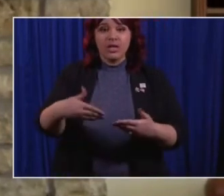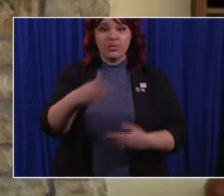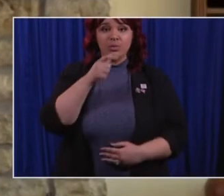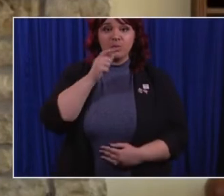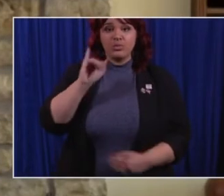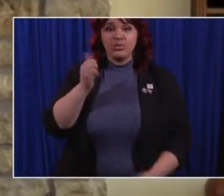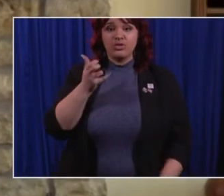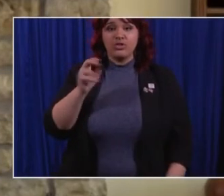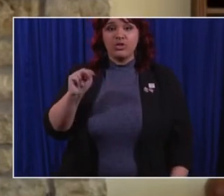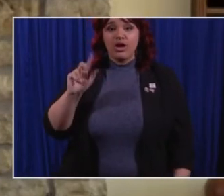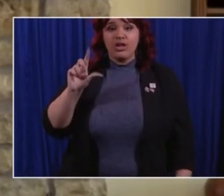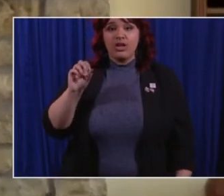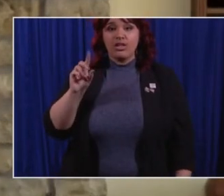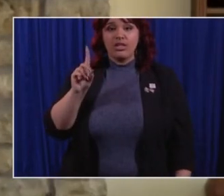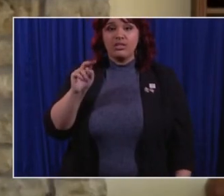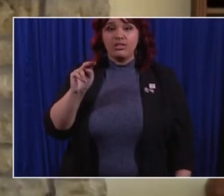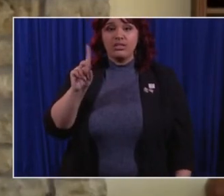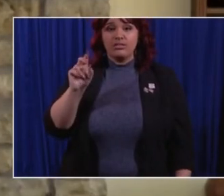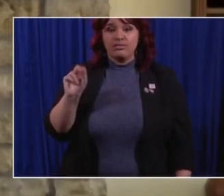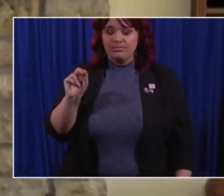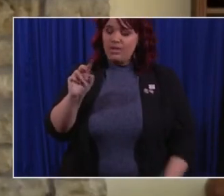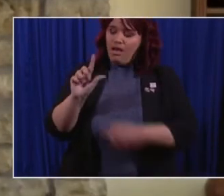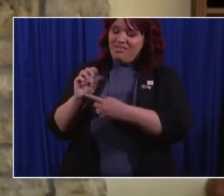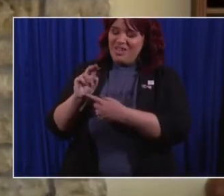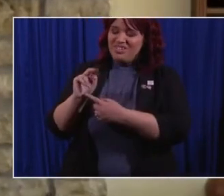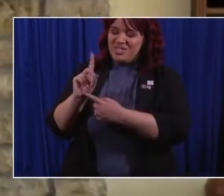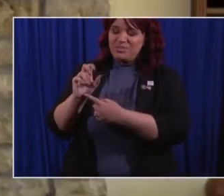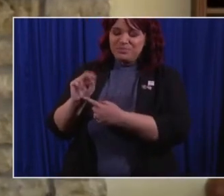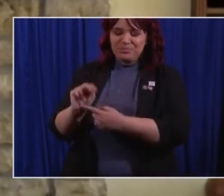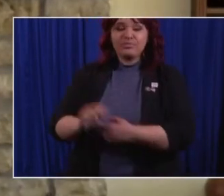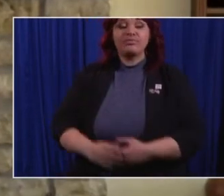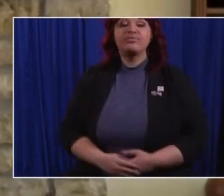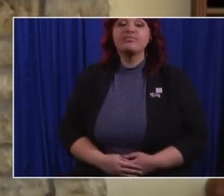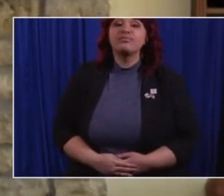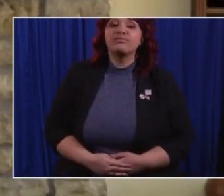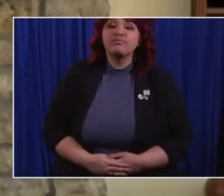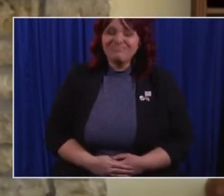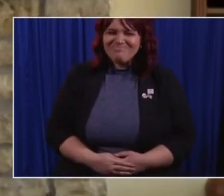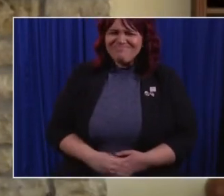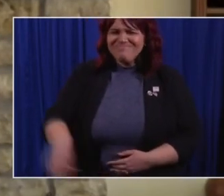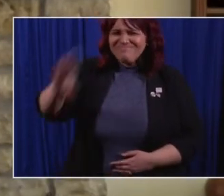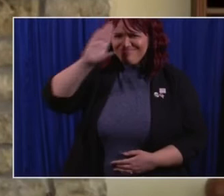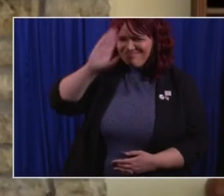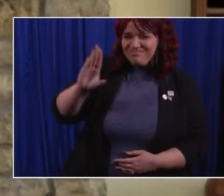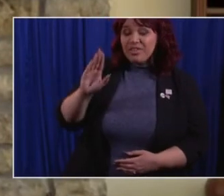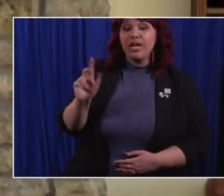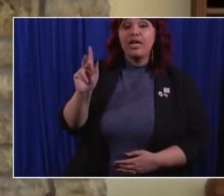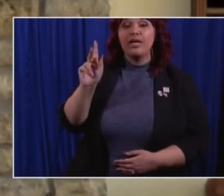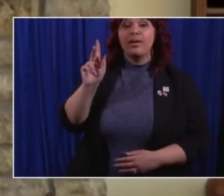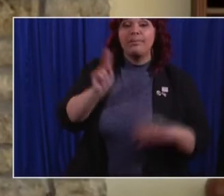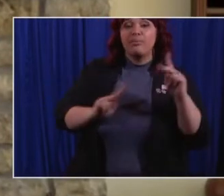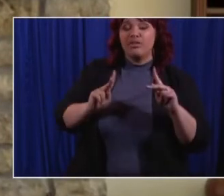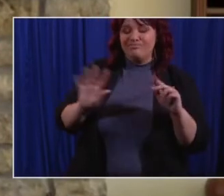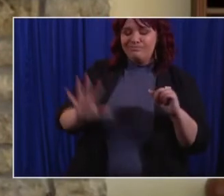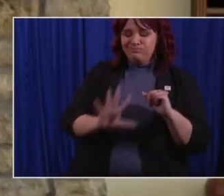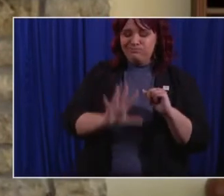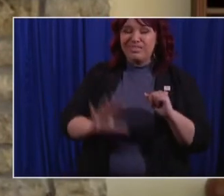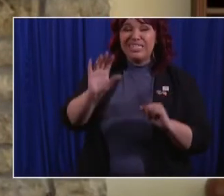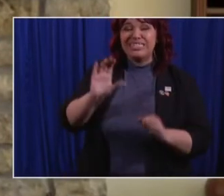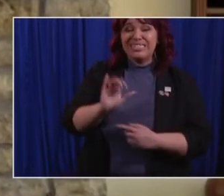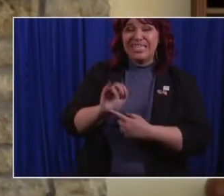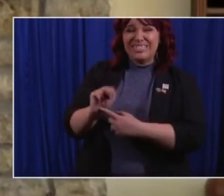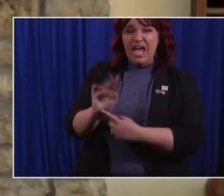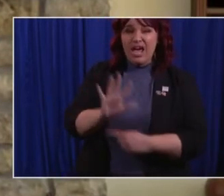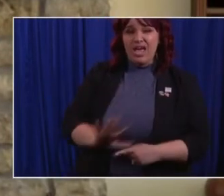Cincinnati. Hi, Governor. Hey, John. People down here in our portion of Ohio are being allowed to sign up through the Kroger website